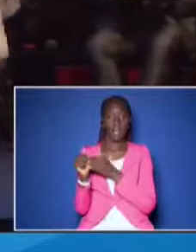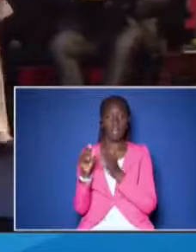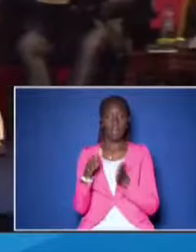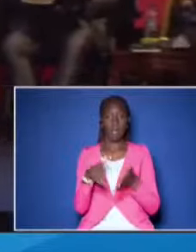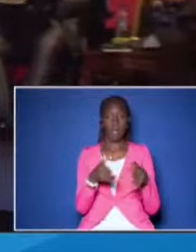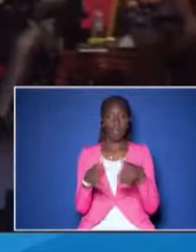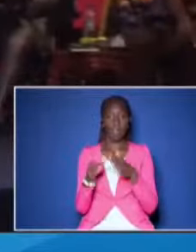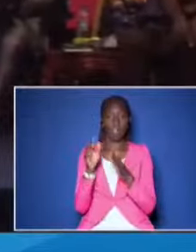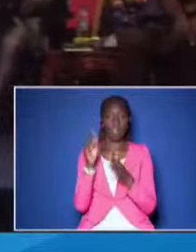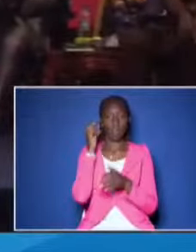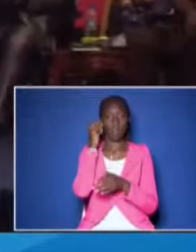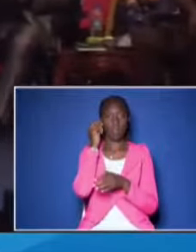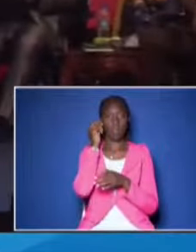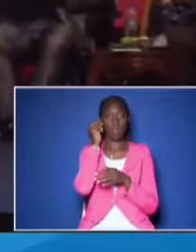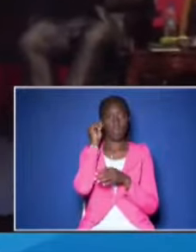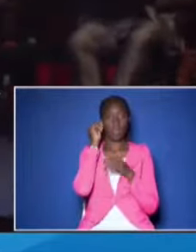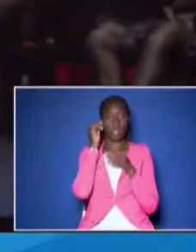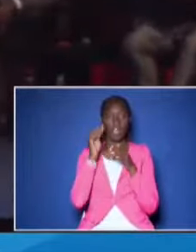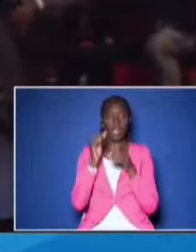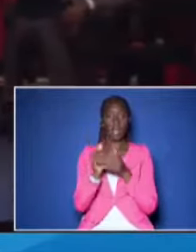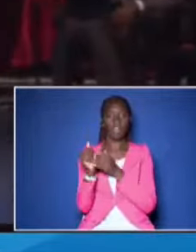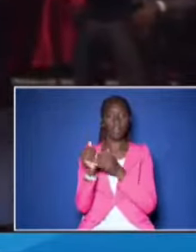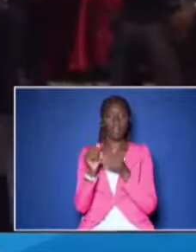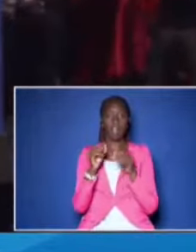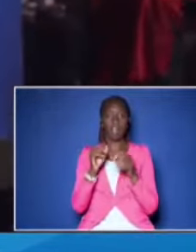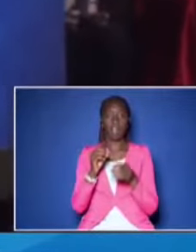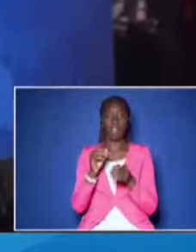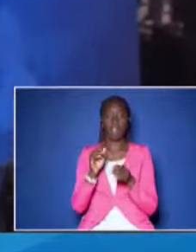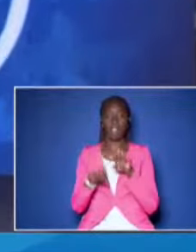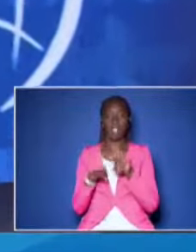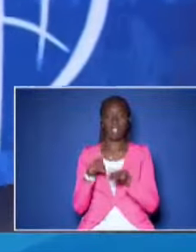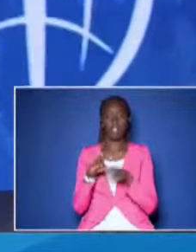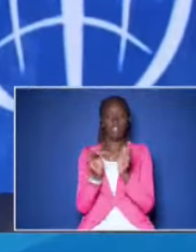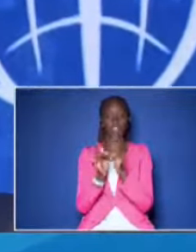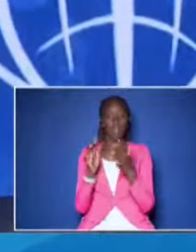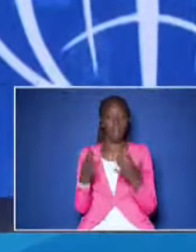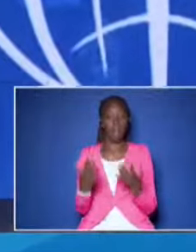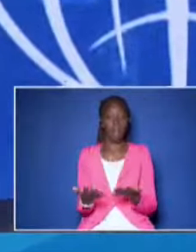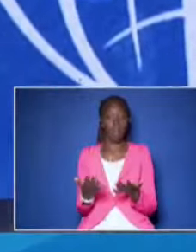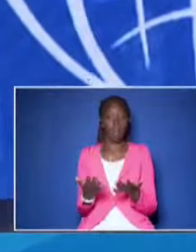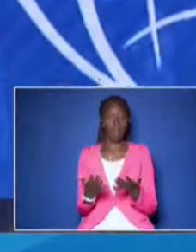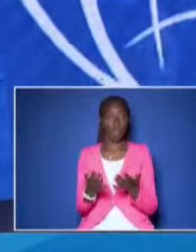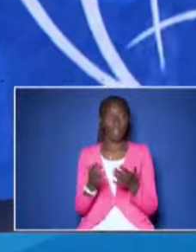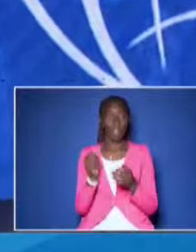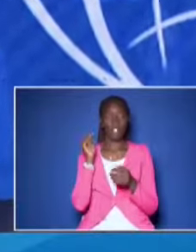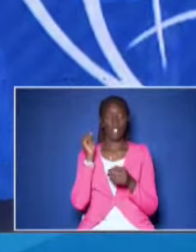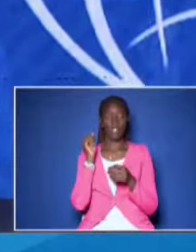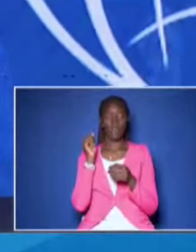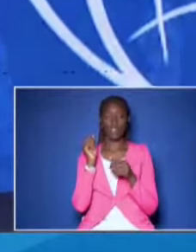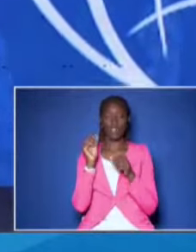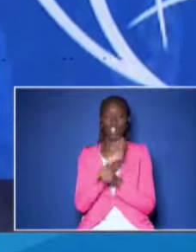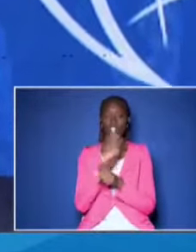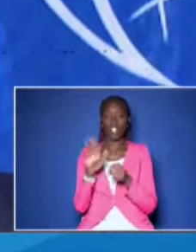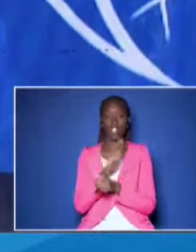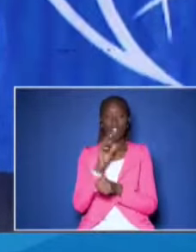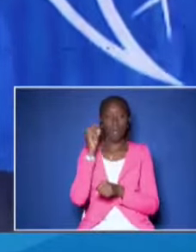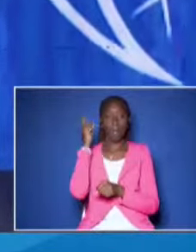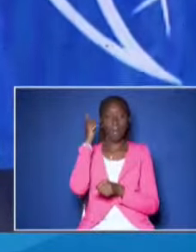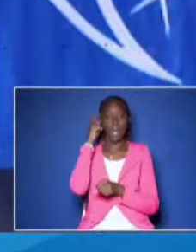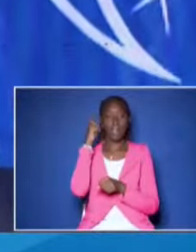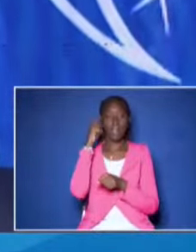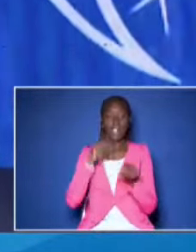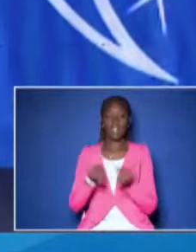way guide my feet it is the Bible that should fill your memory and Rule your